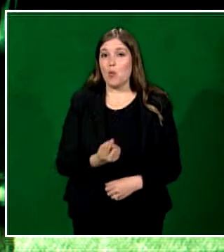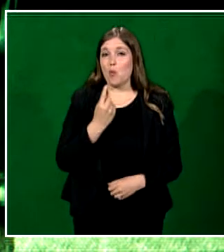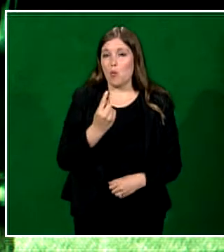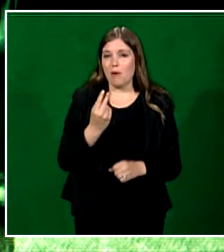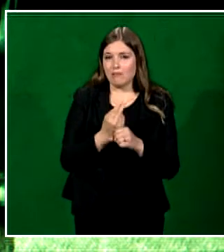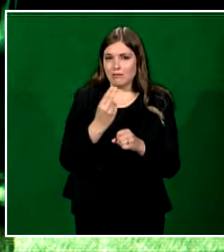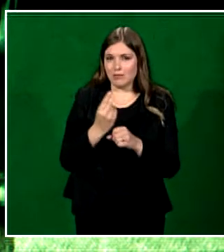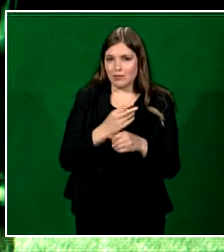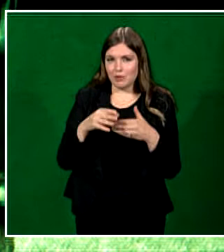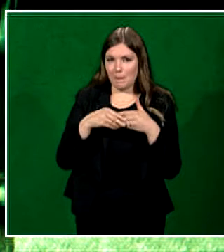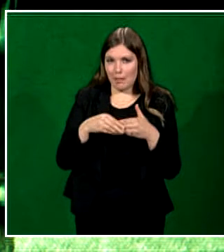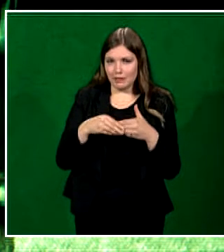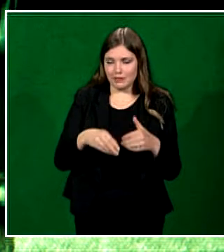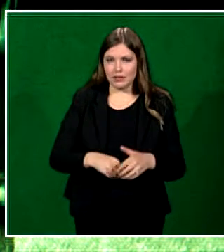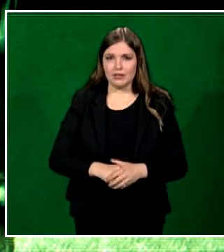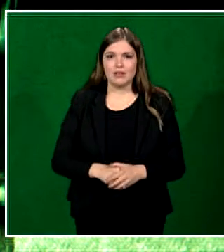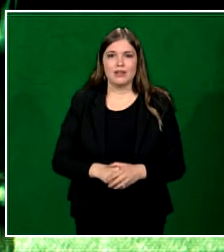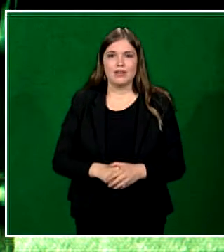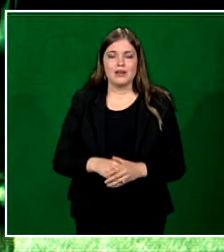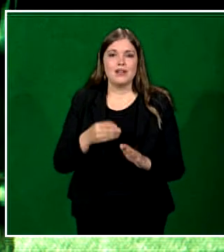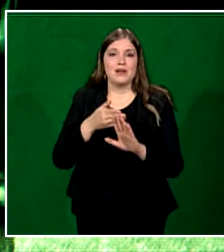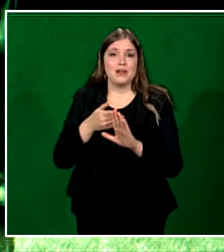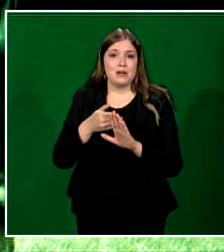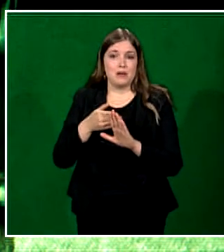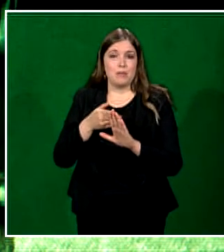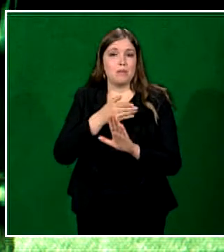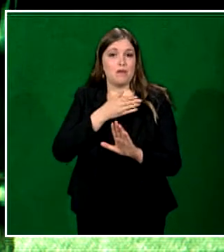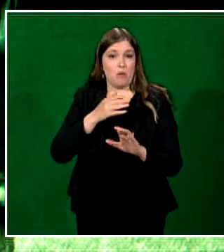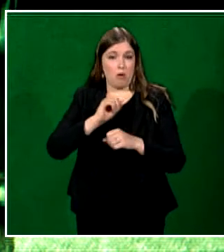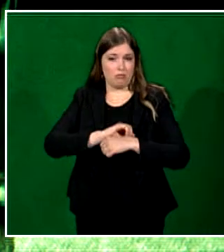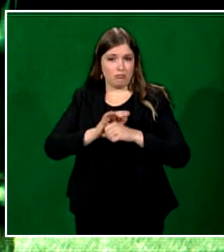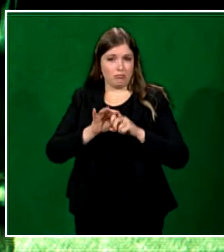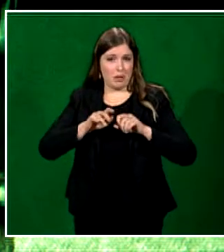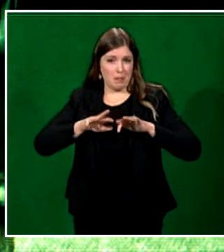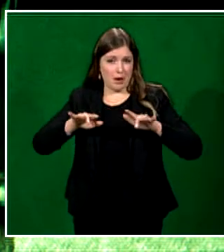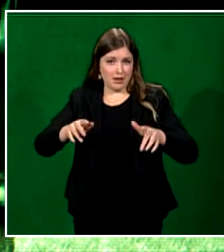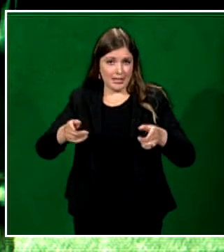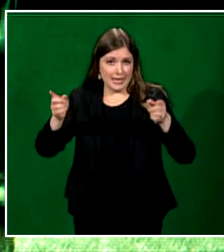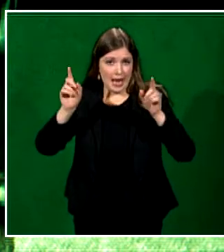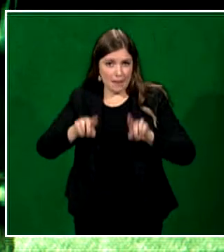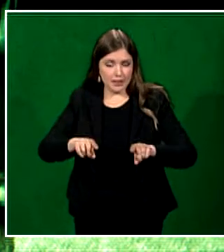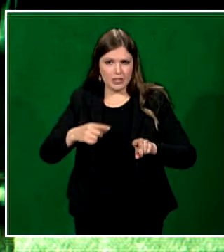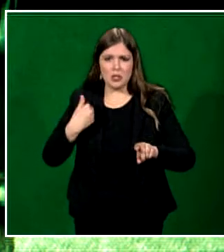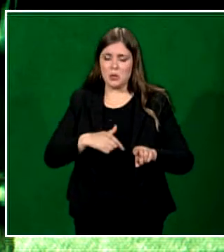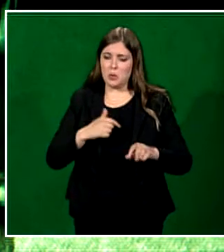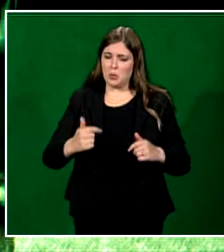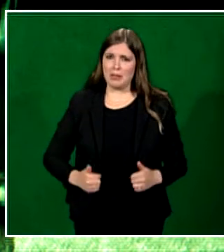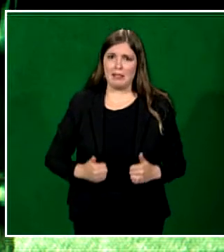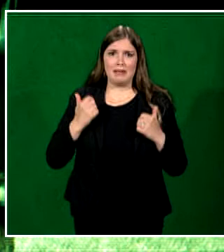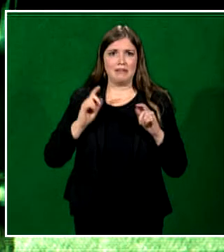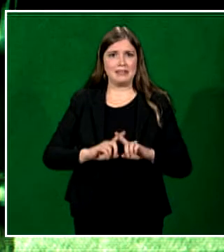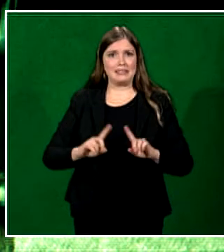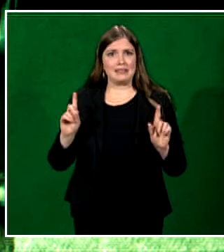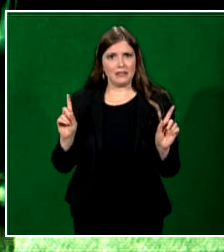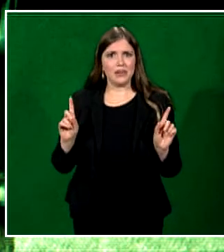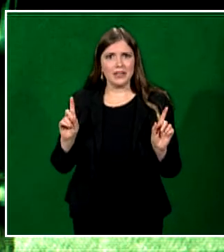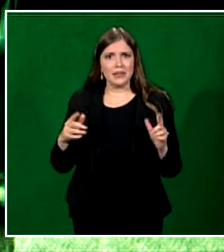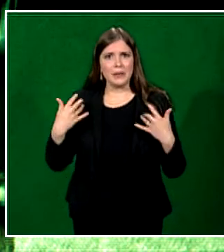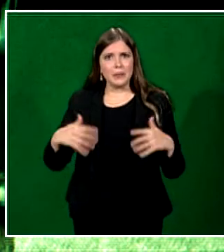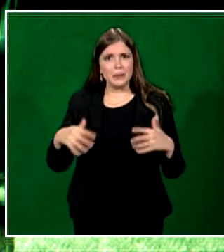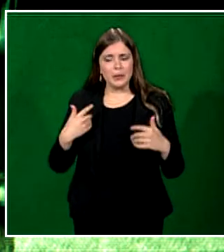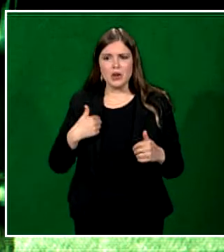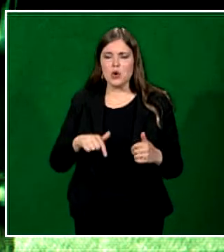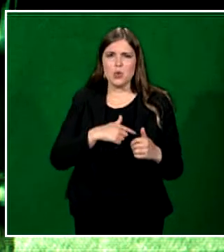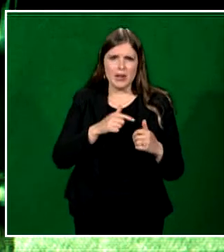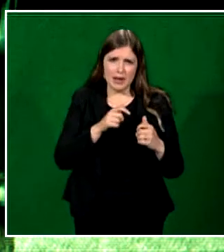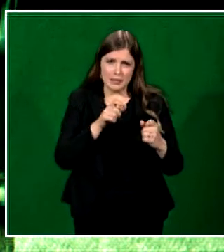plastics. Before all this, our lives were different. Before the pandemic and the lockdown started, we lived a different consumer lifestyle. We ate out, had takeaway